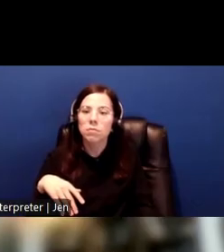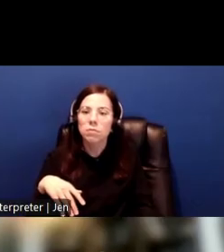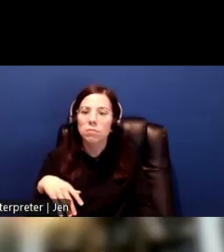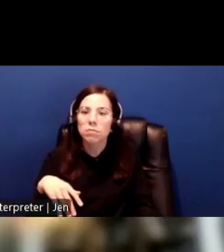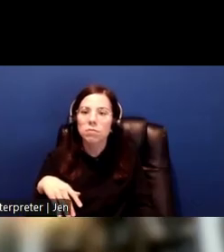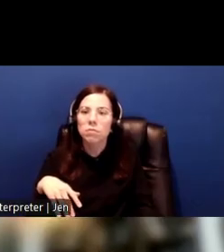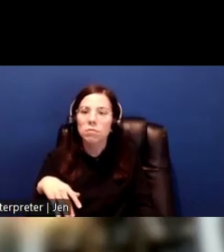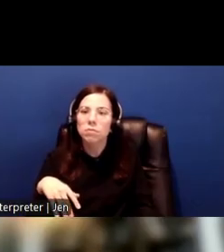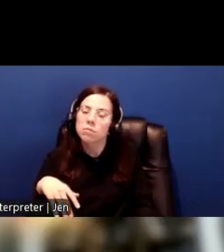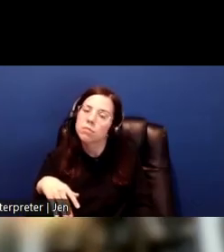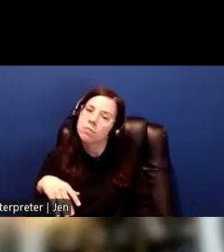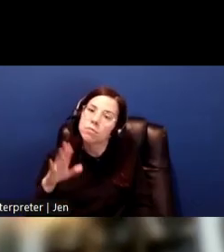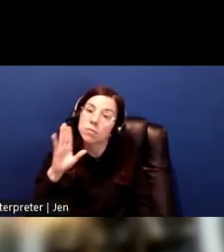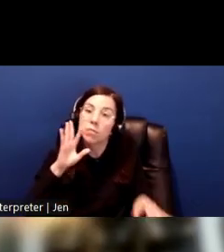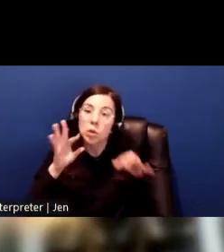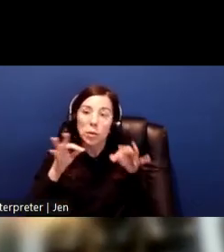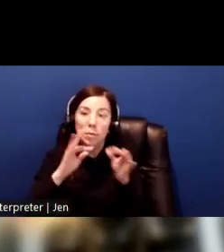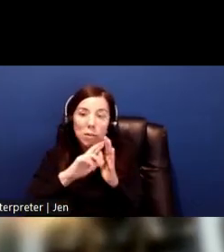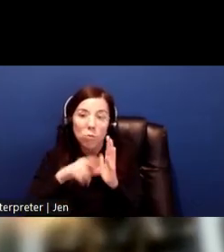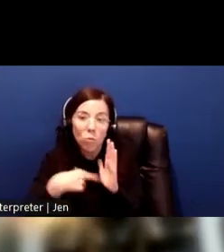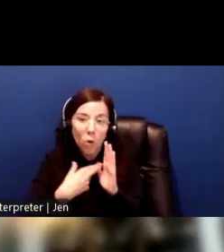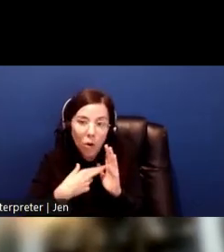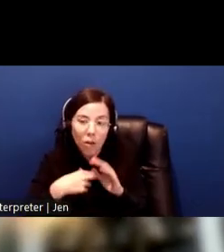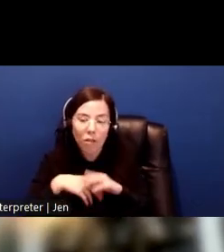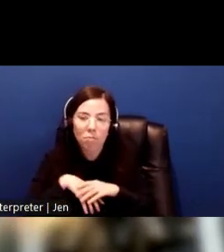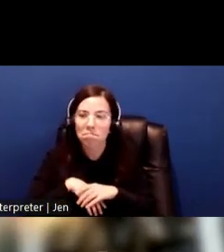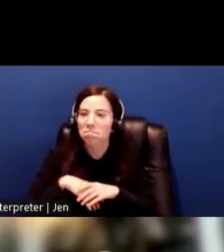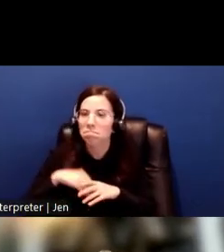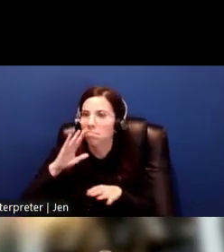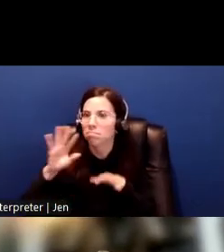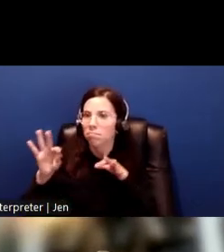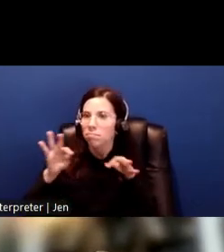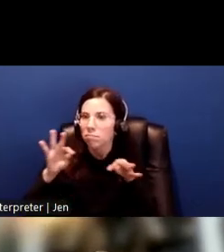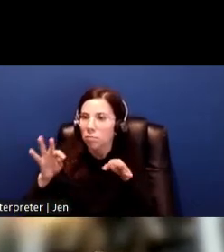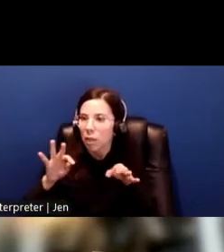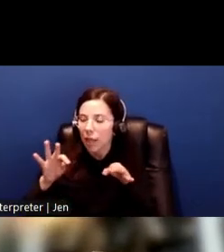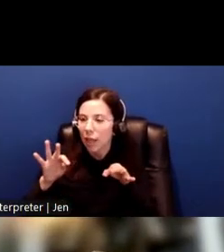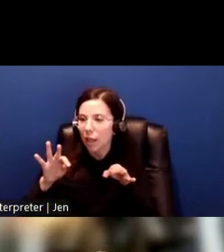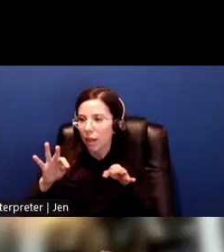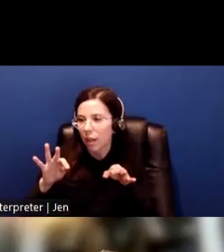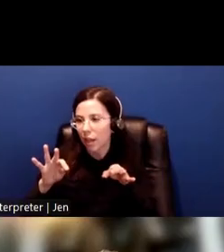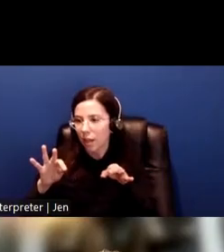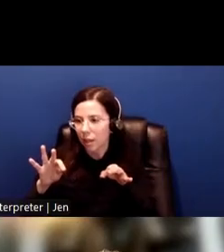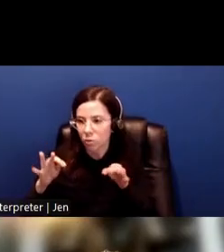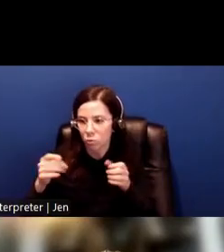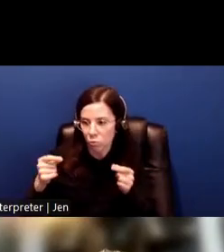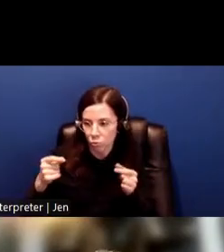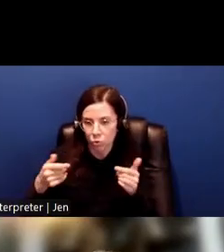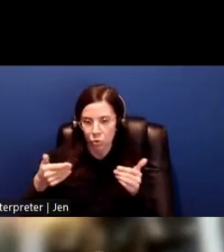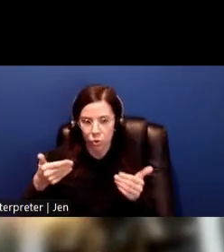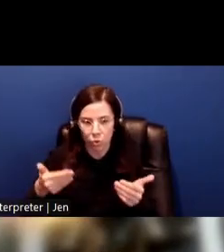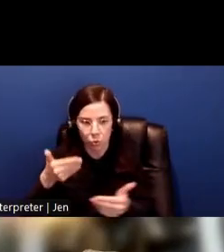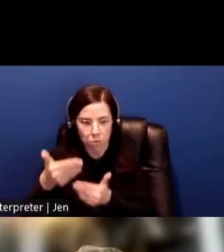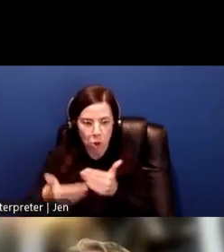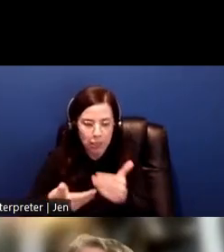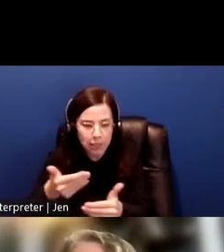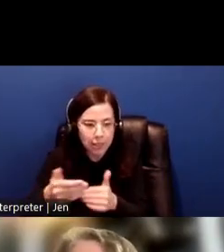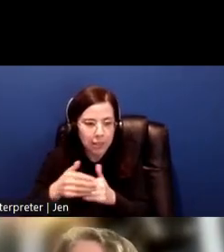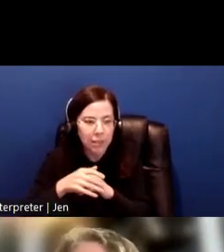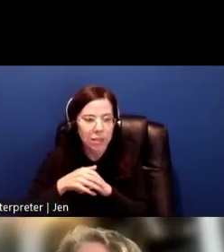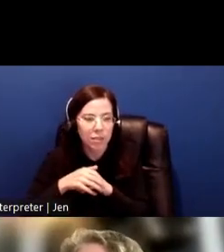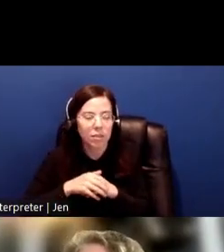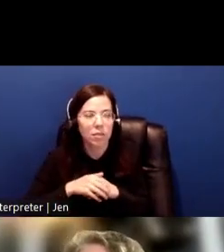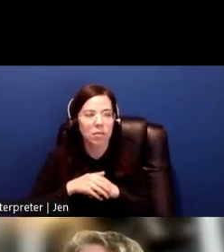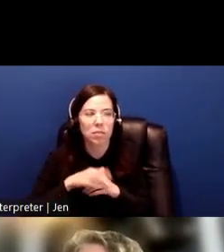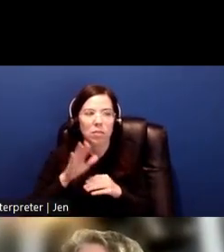them what your role is. You're going to identify and explain sort of what the next steps are in the process. You're going to make